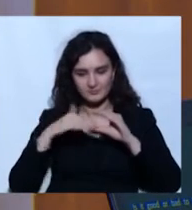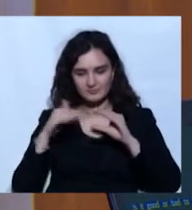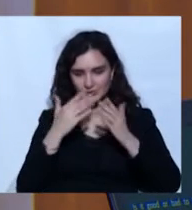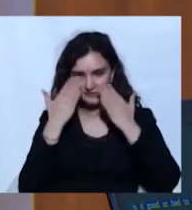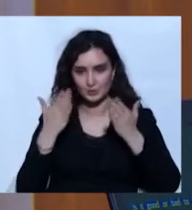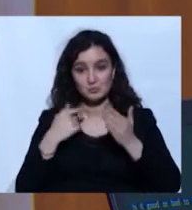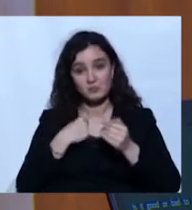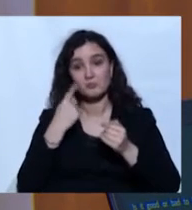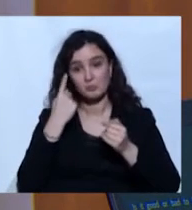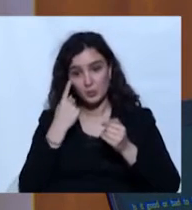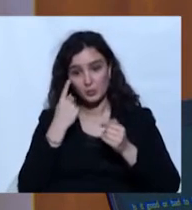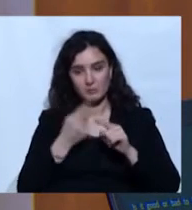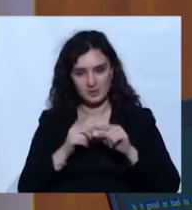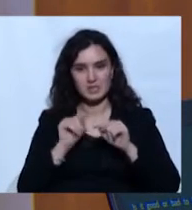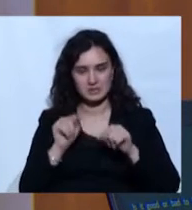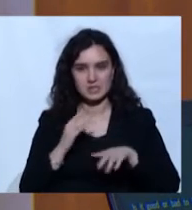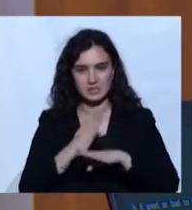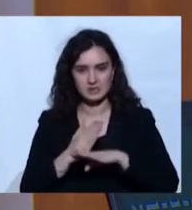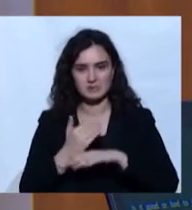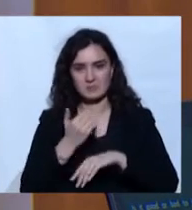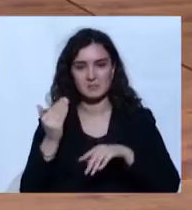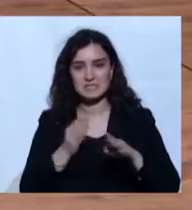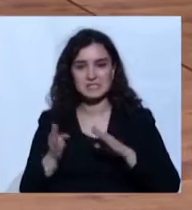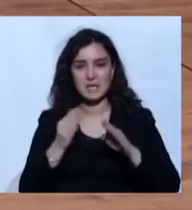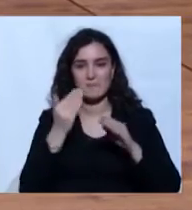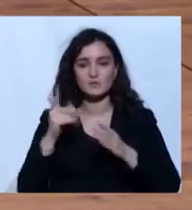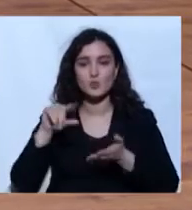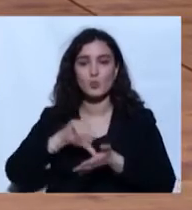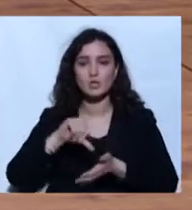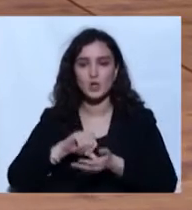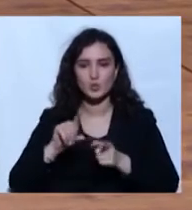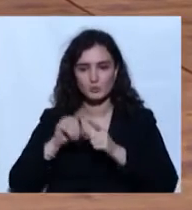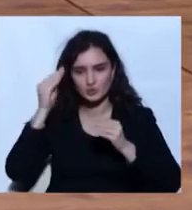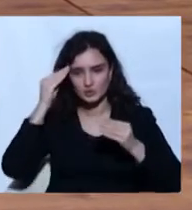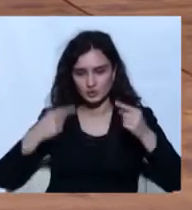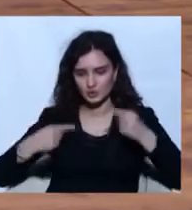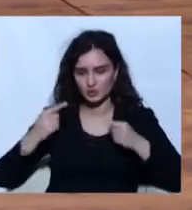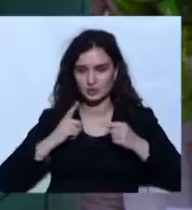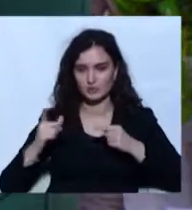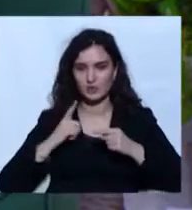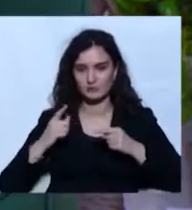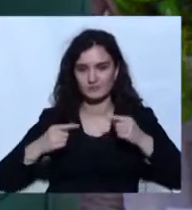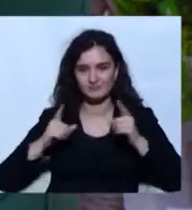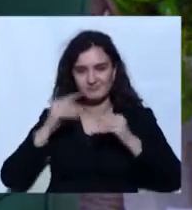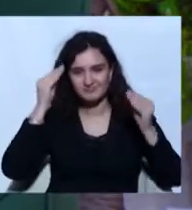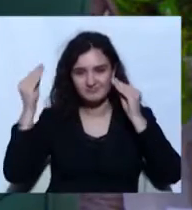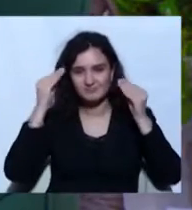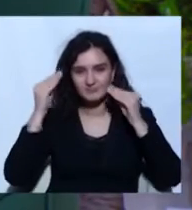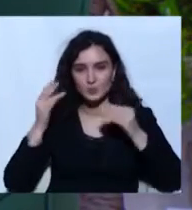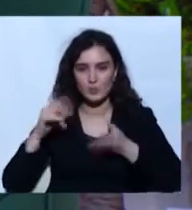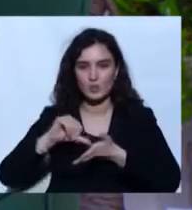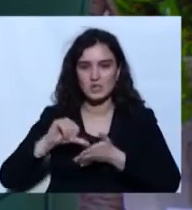I think this is a way for them to participate in the discussion that we have between ourselves. Yes, absolutely.